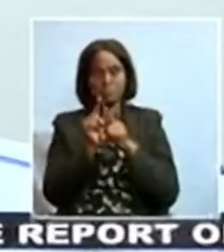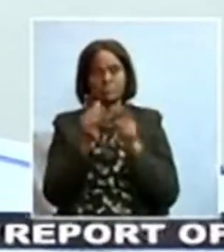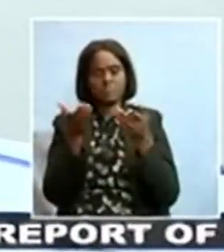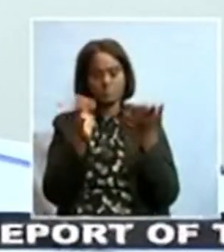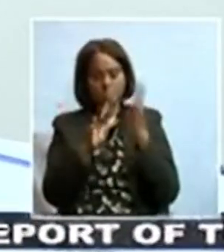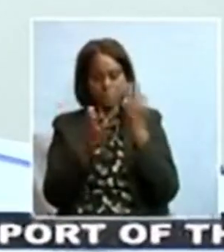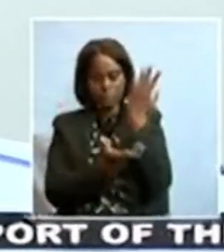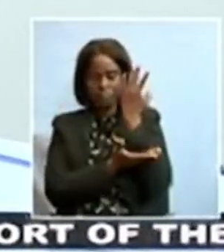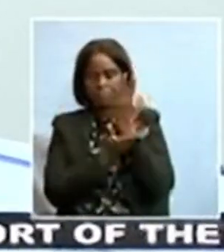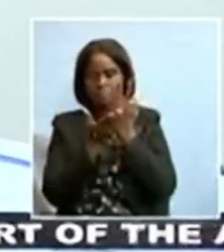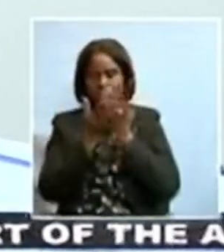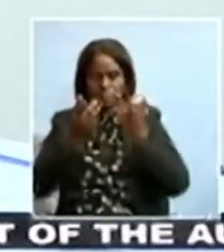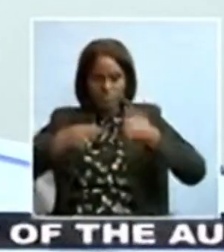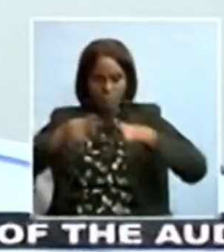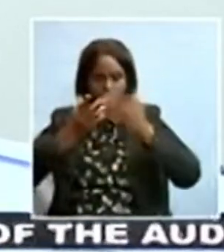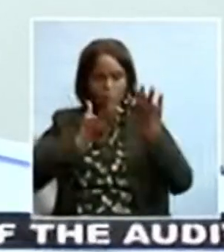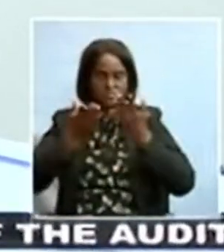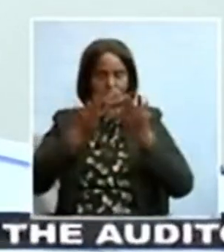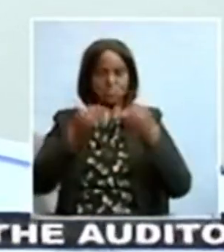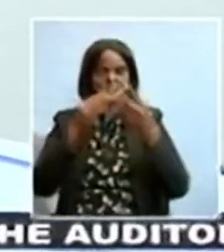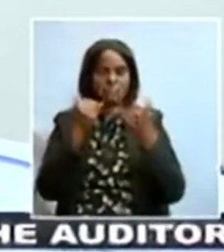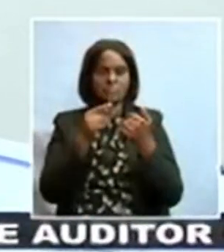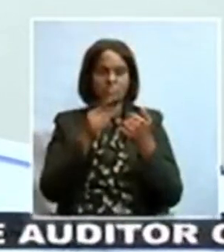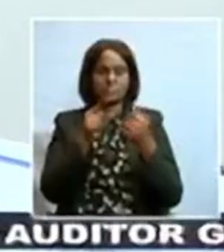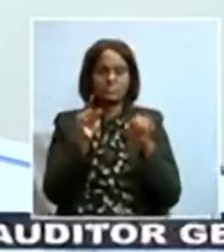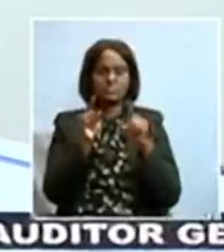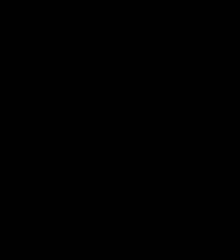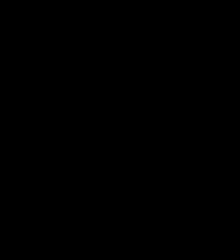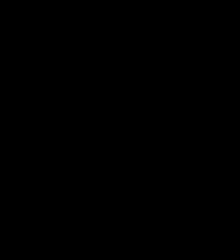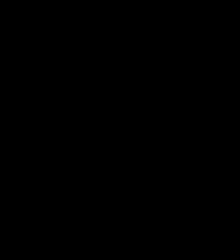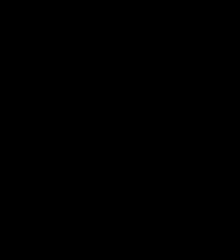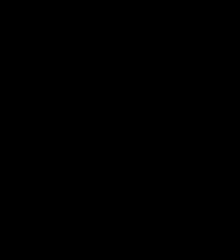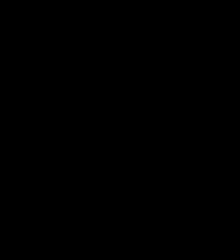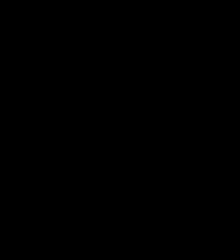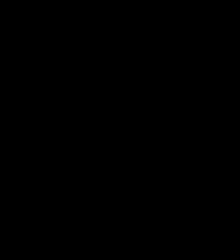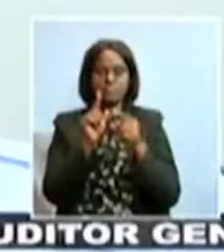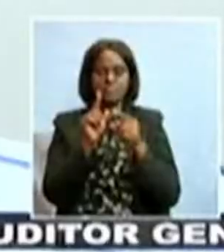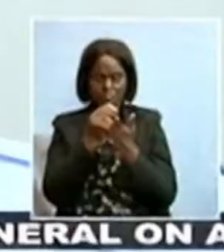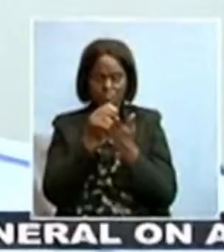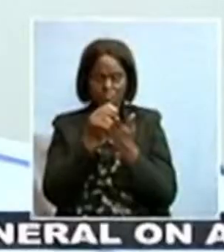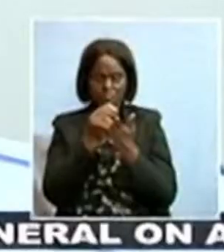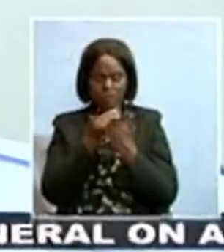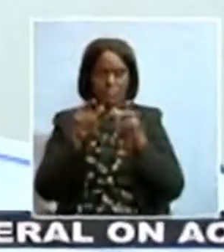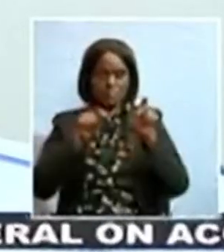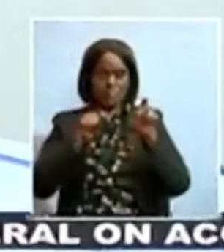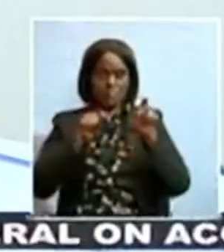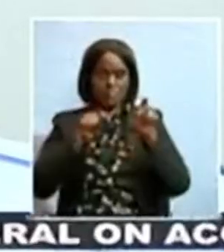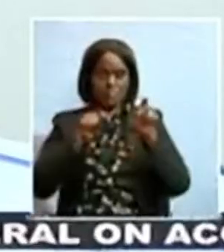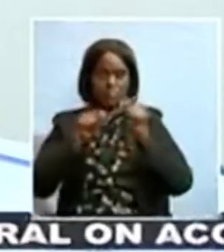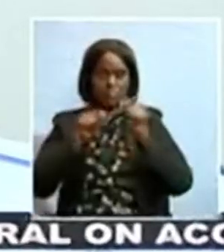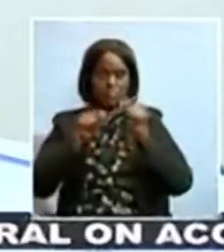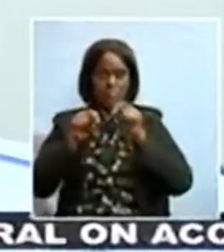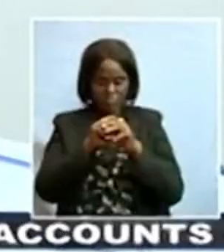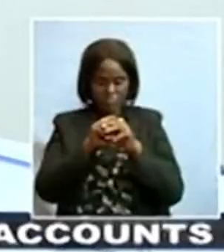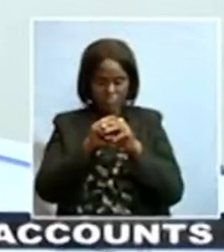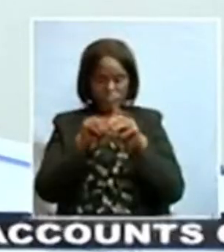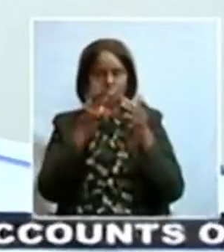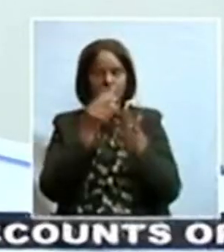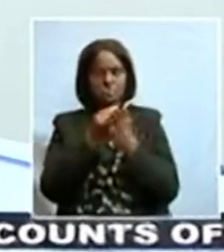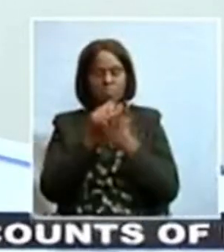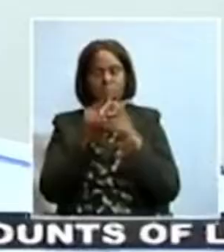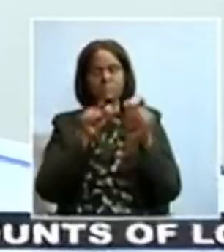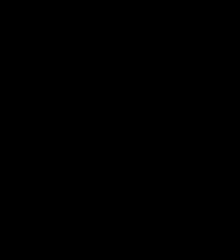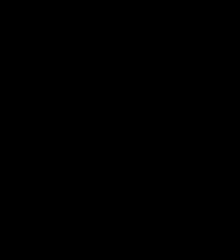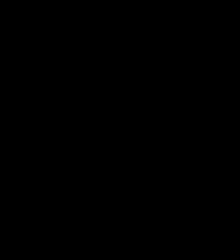to improve local service delivery. Number, financial governance, financial